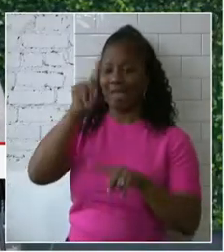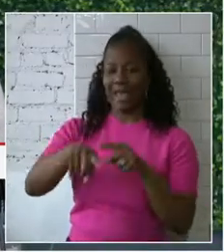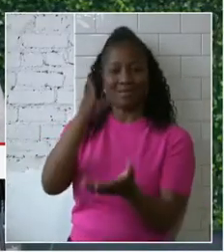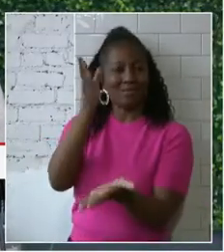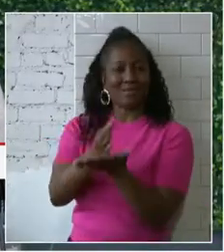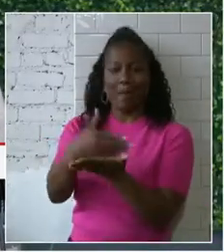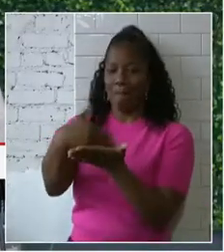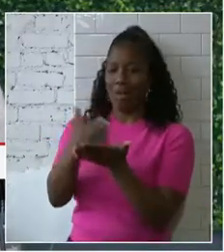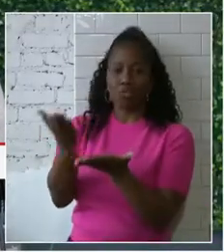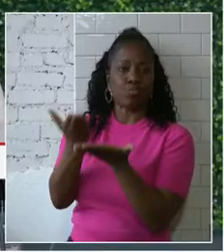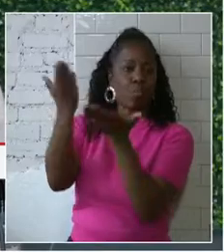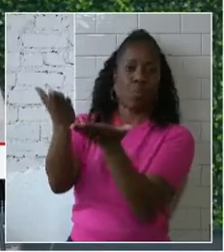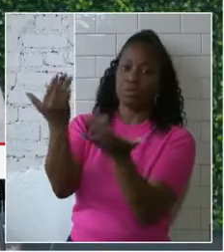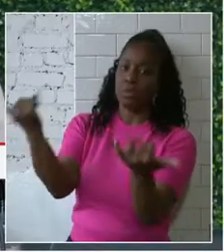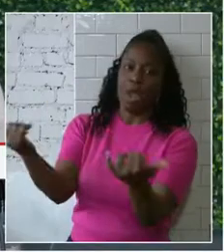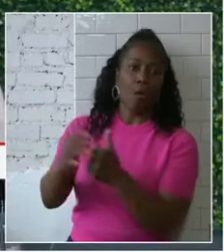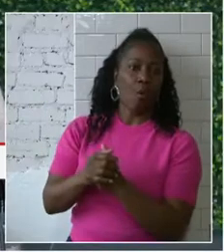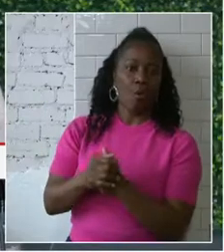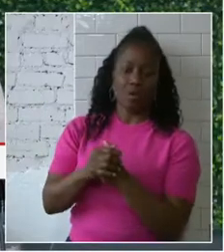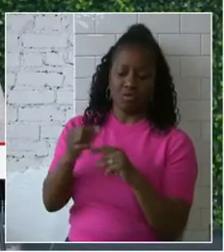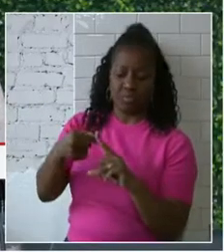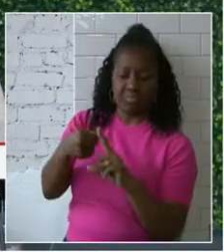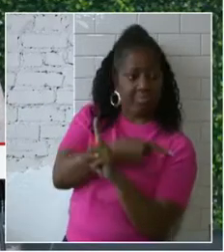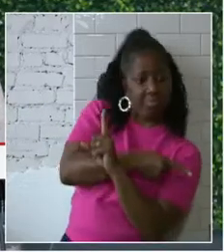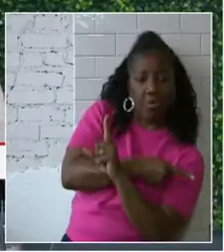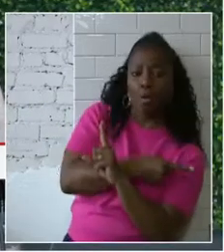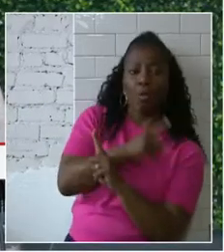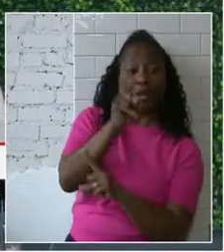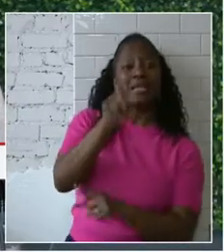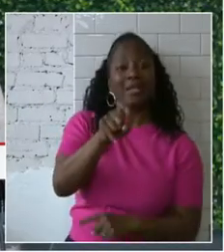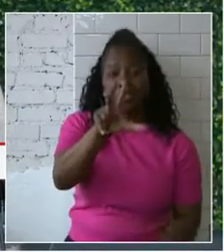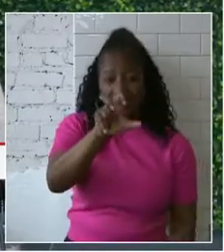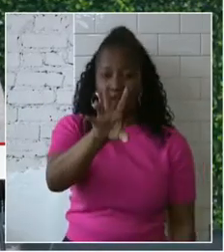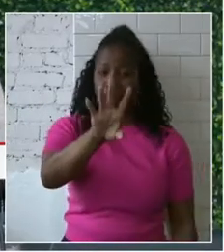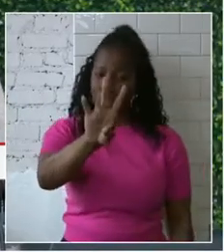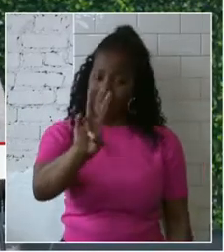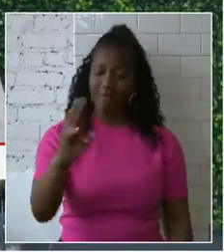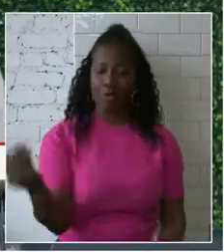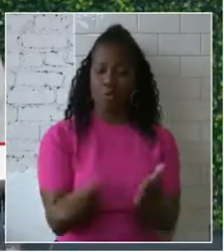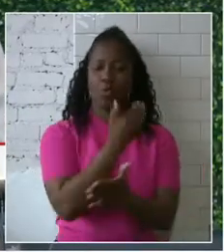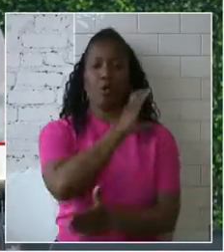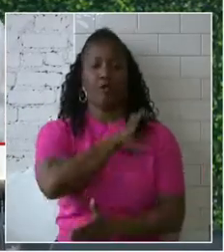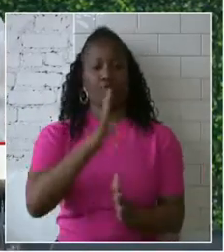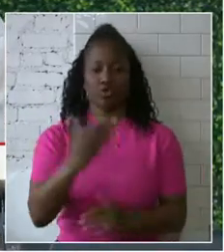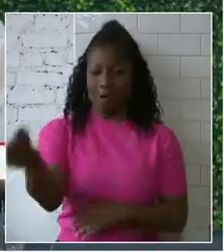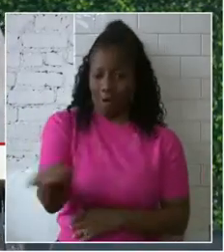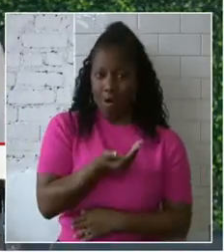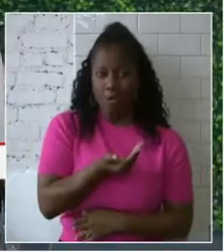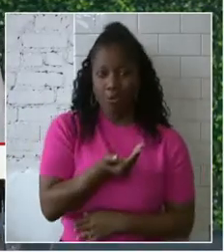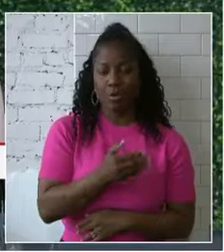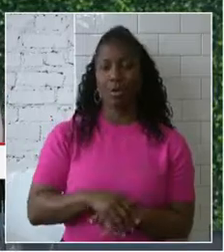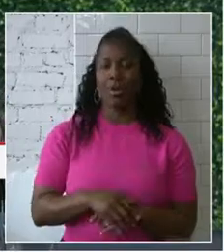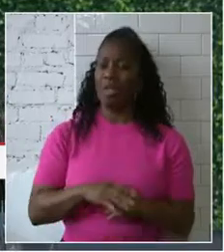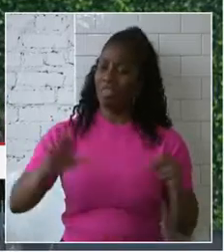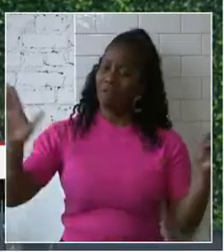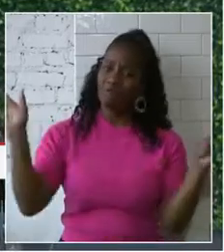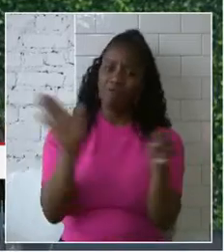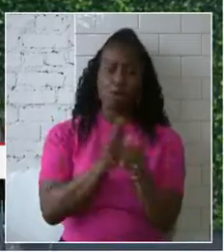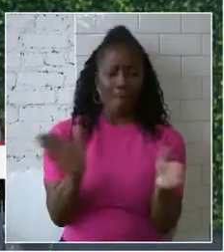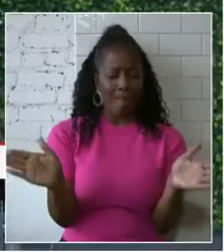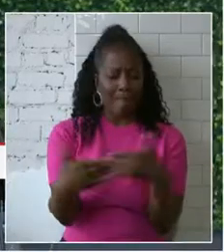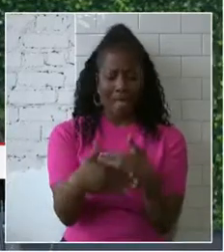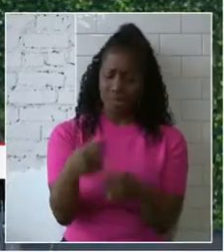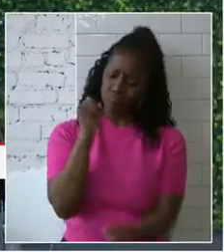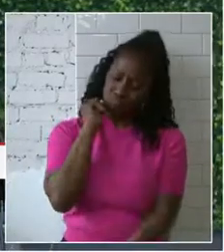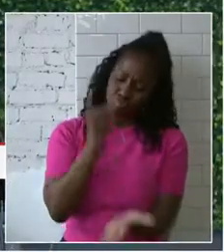budget proposal, which says we need 347 new officers hired. We need our whole package approved,